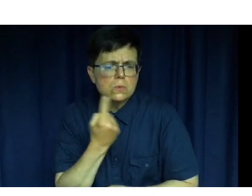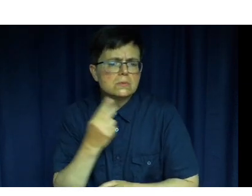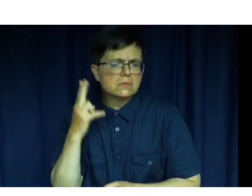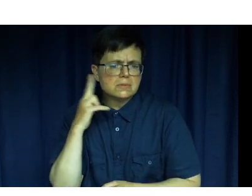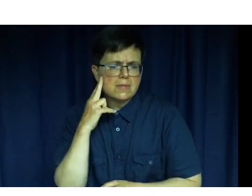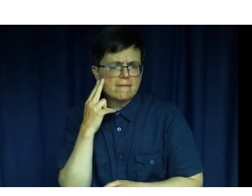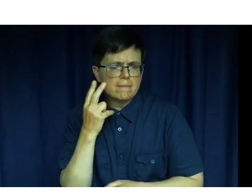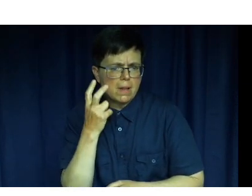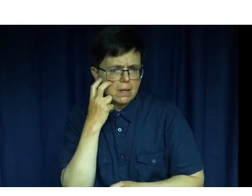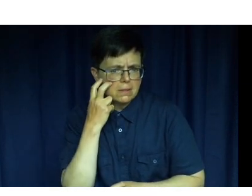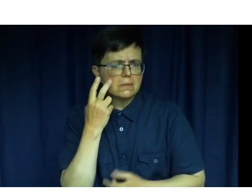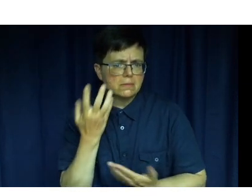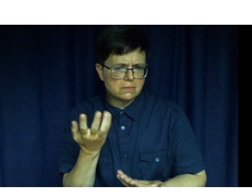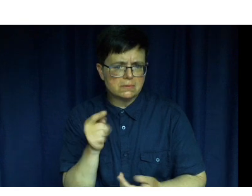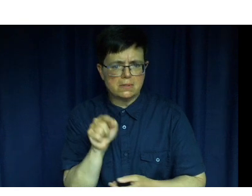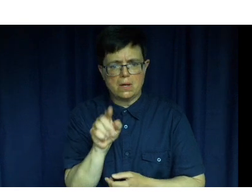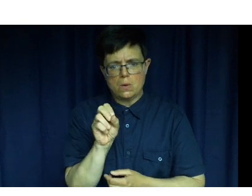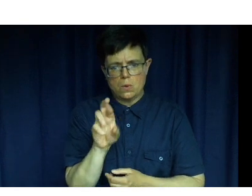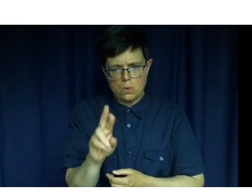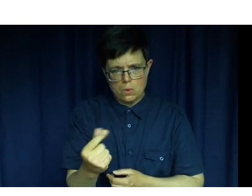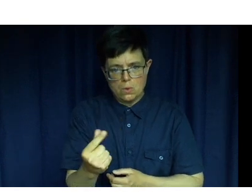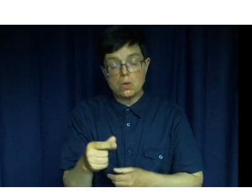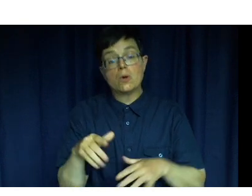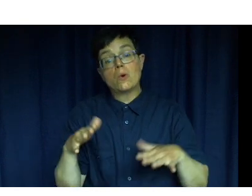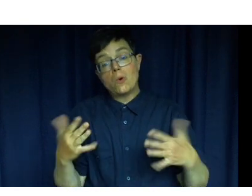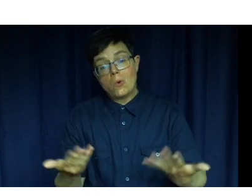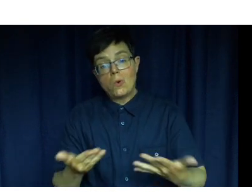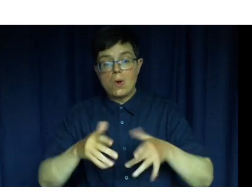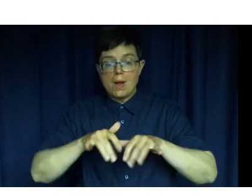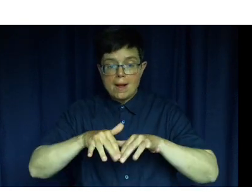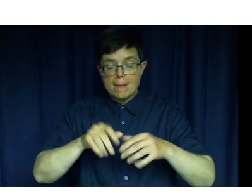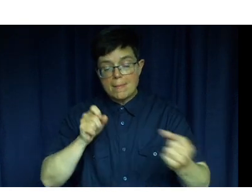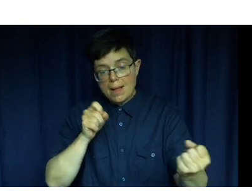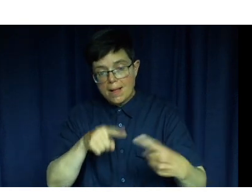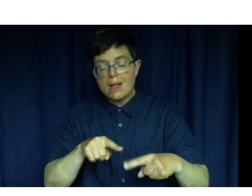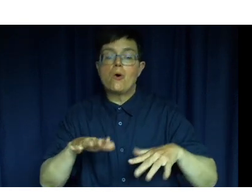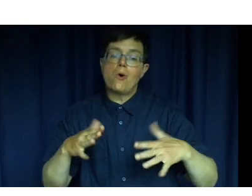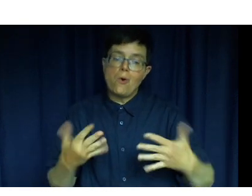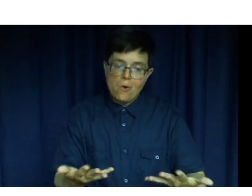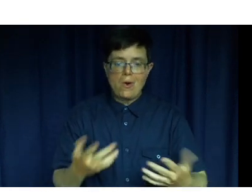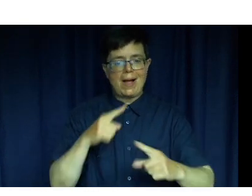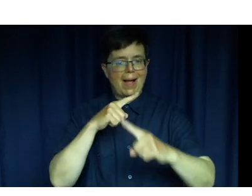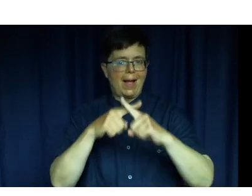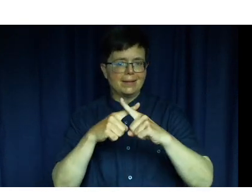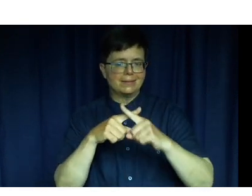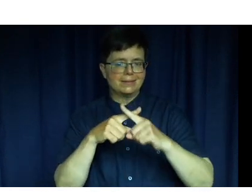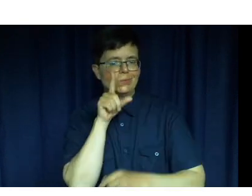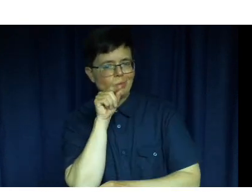Thank you very much for your attention, and I hope I created a little bit of clarity. Bye now.